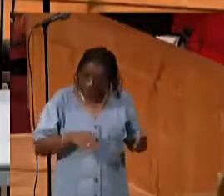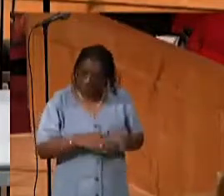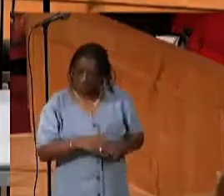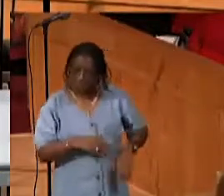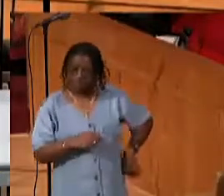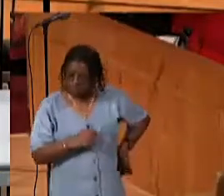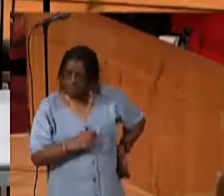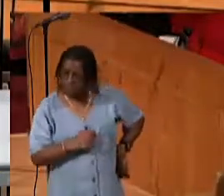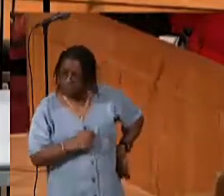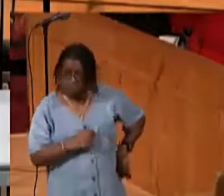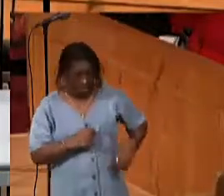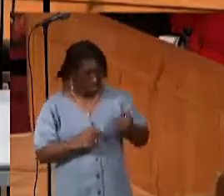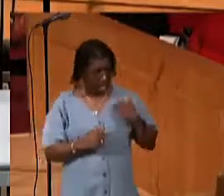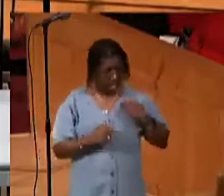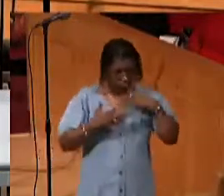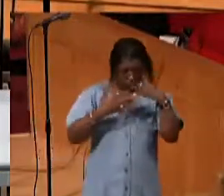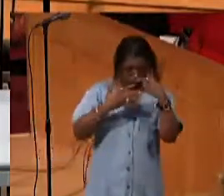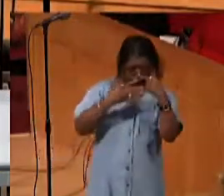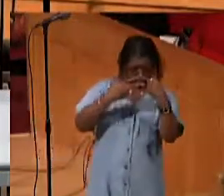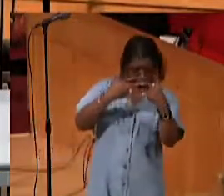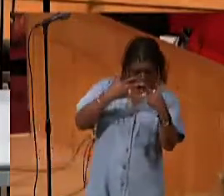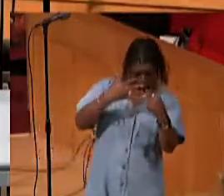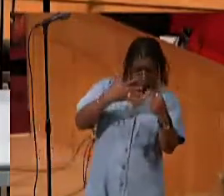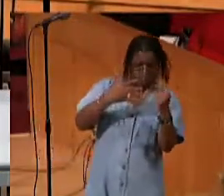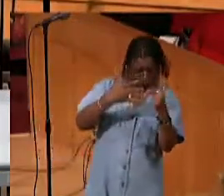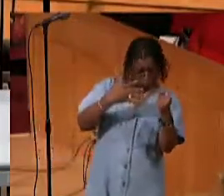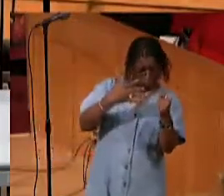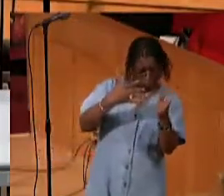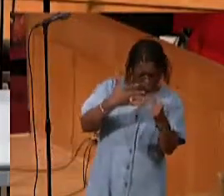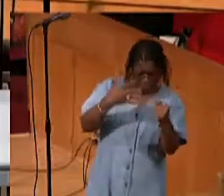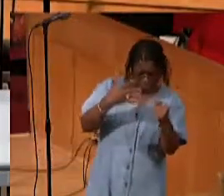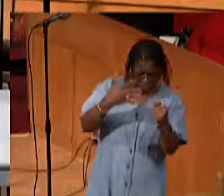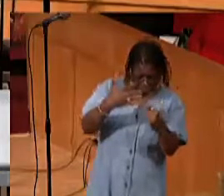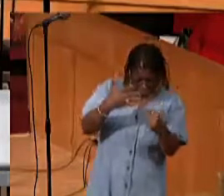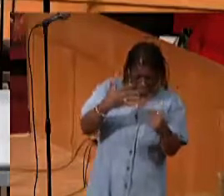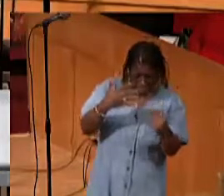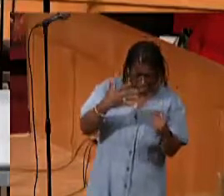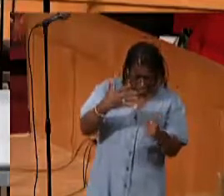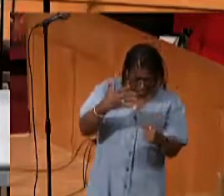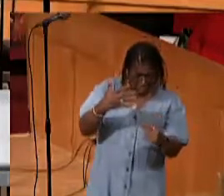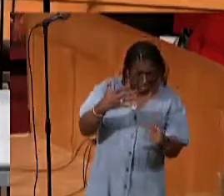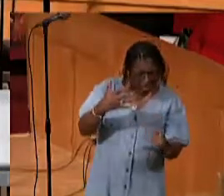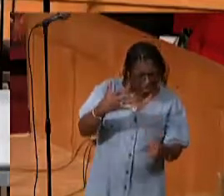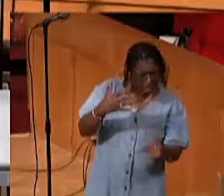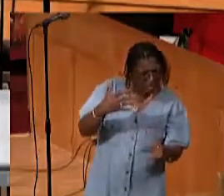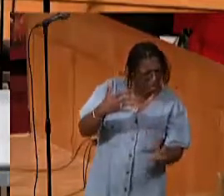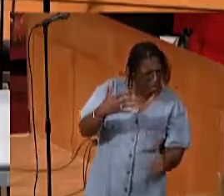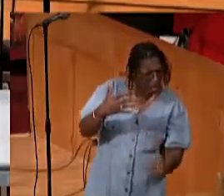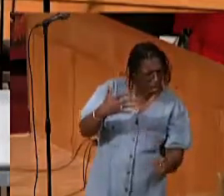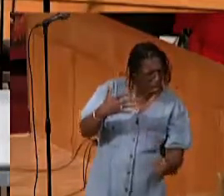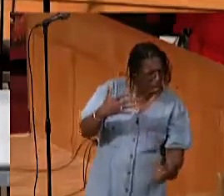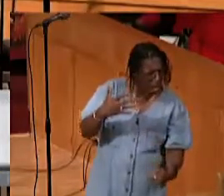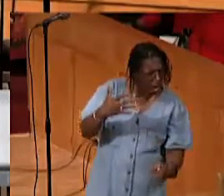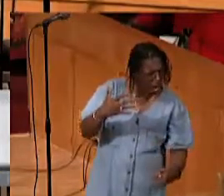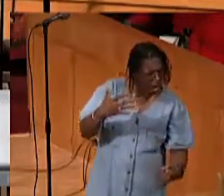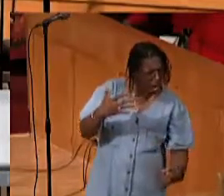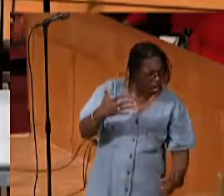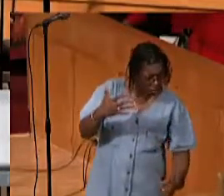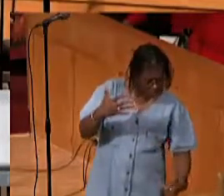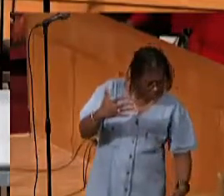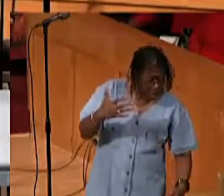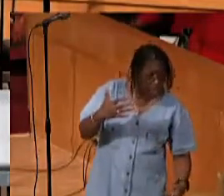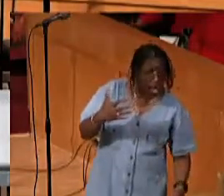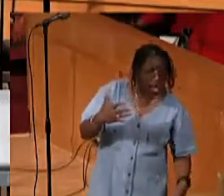I got a whole list of things that he did. He chose you. I said, he chose you. He chose you to be on